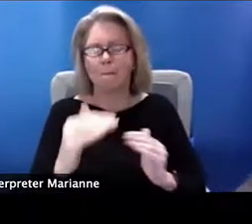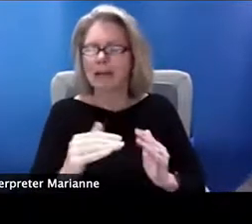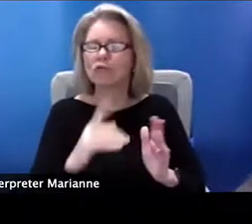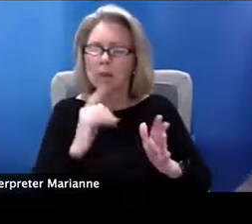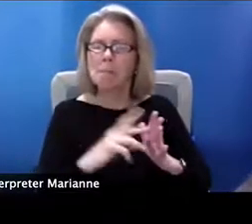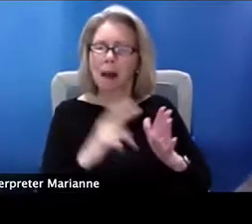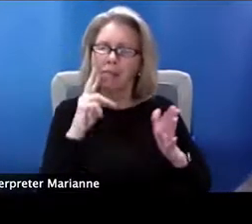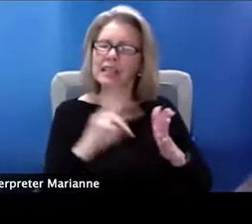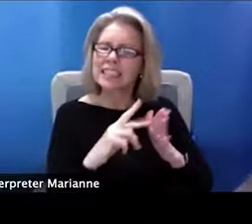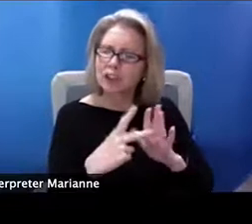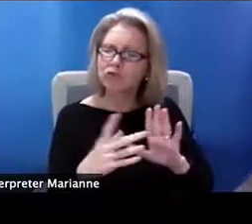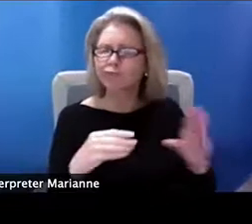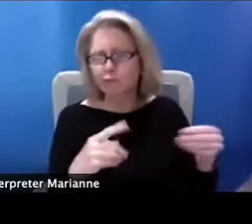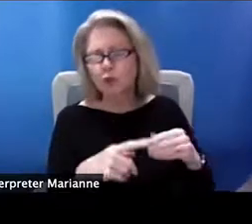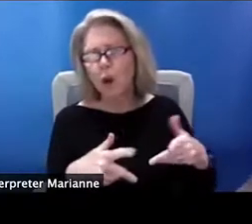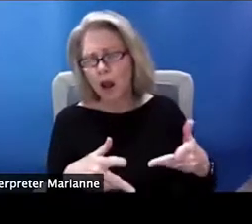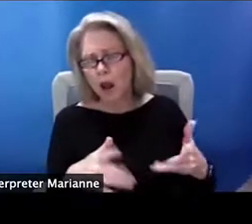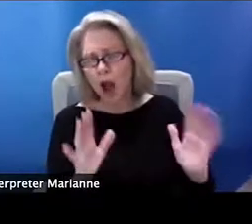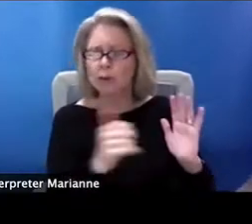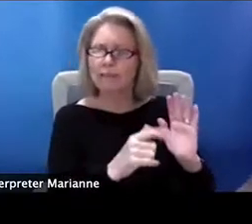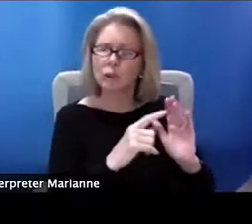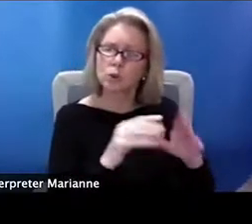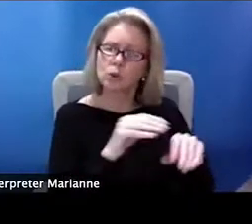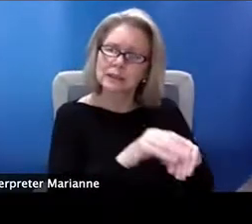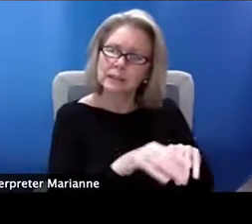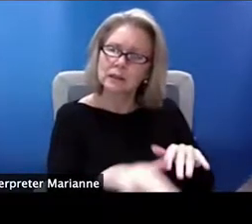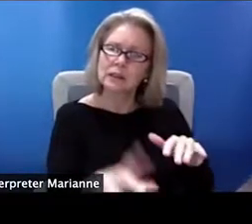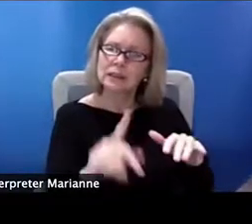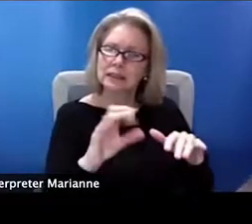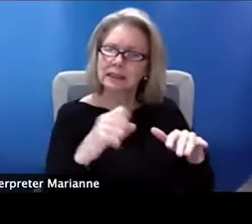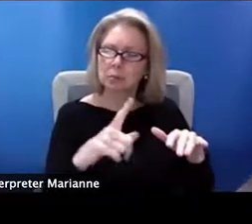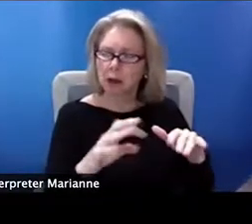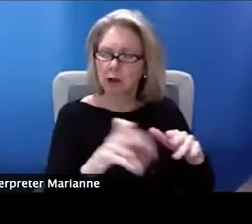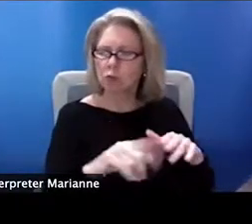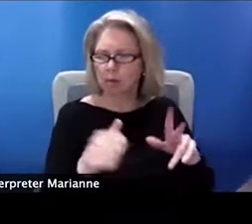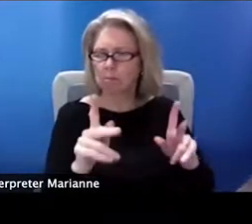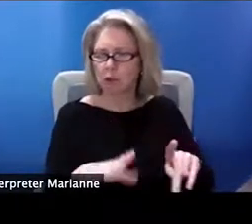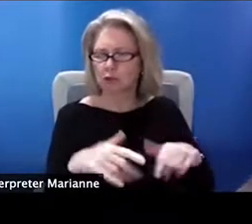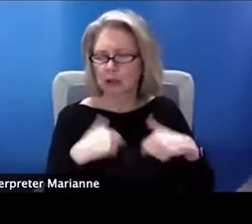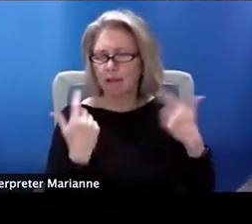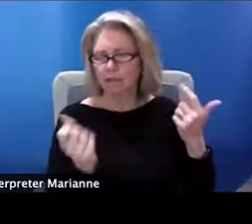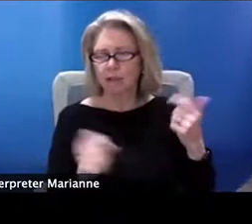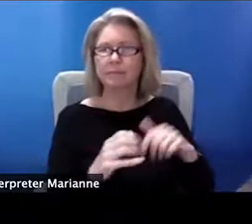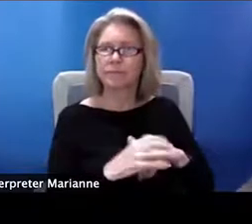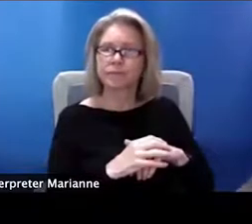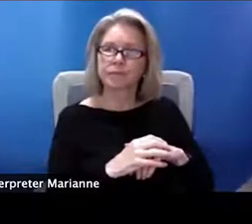to allow yourself to displace onto this other person's life and vice versa. So, yeah.